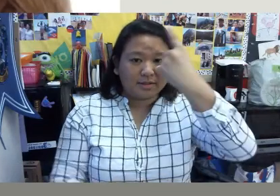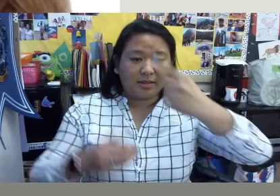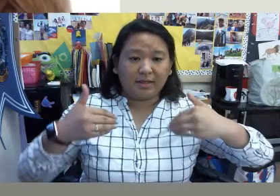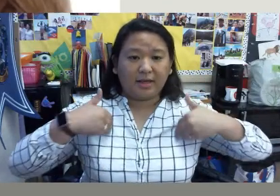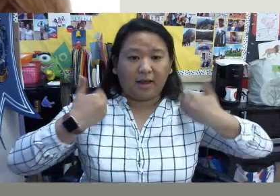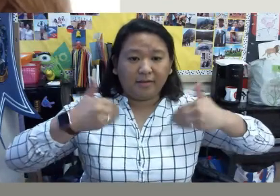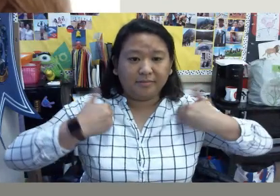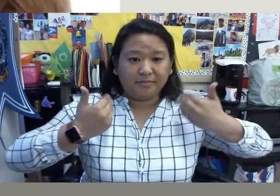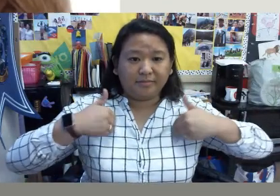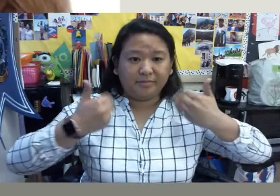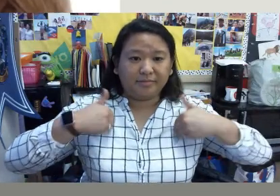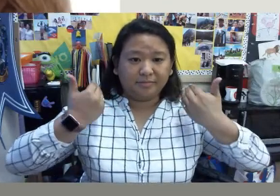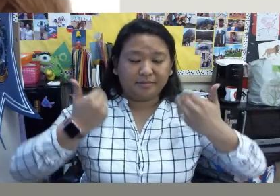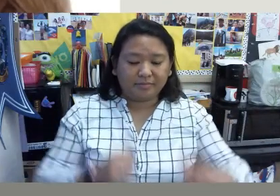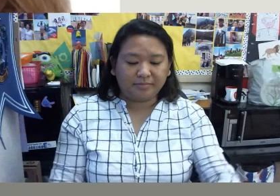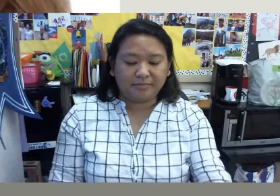Looks young.